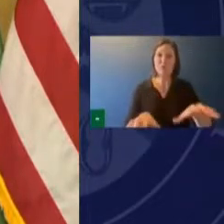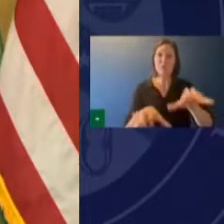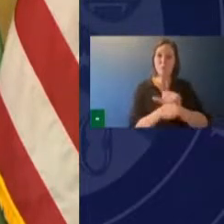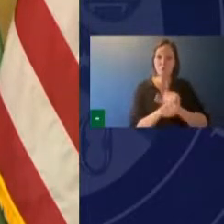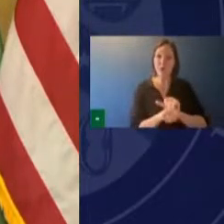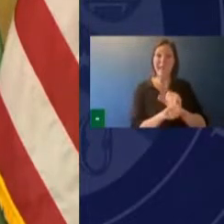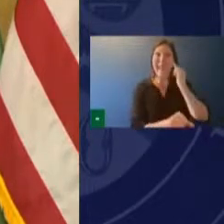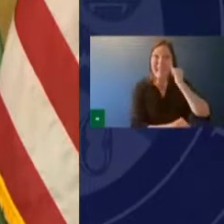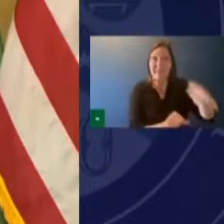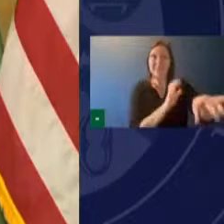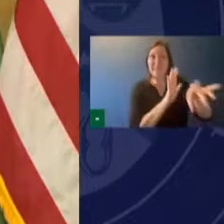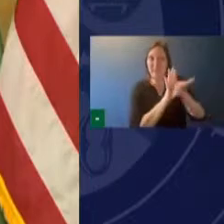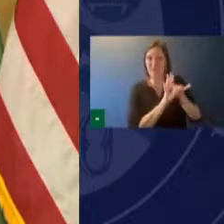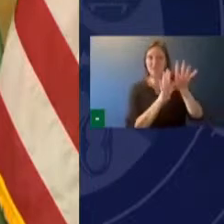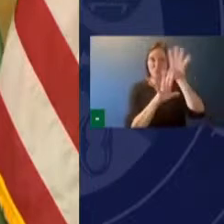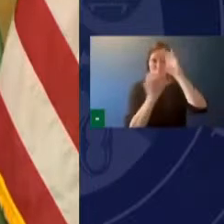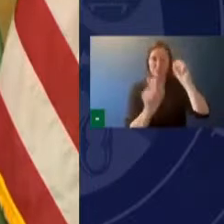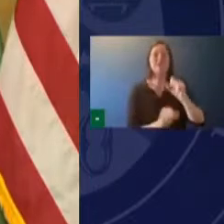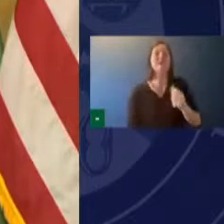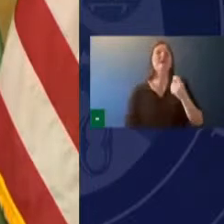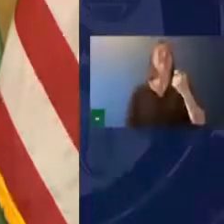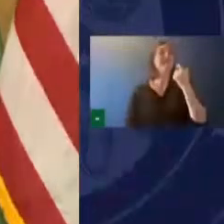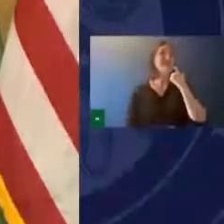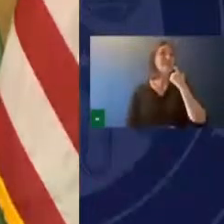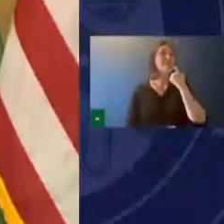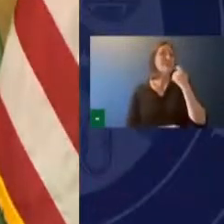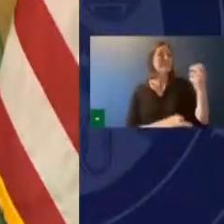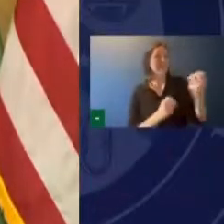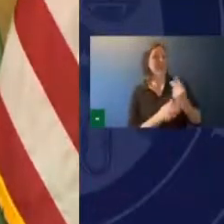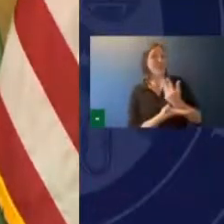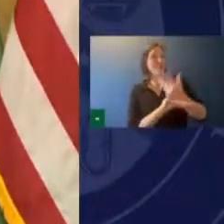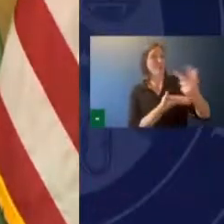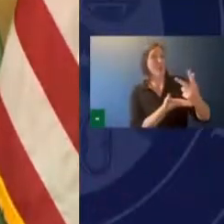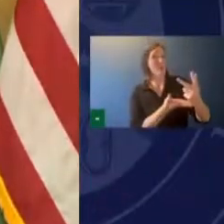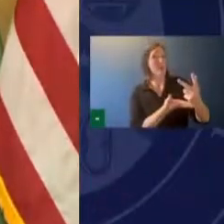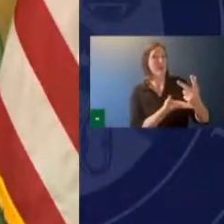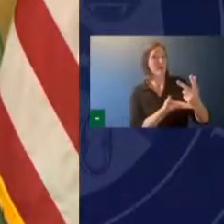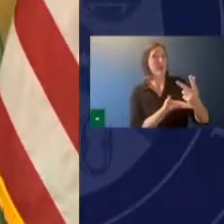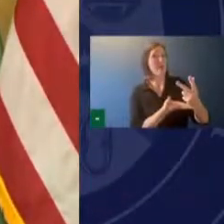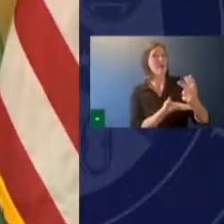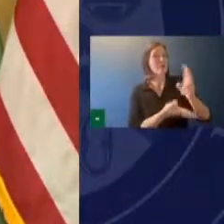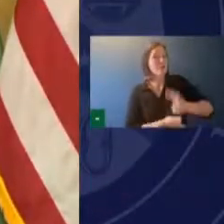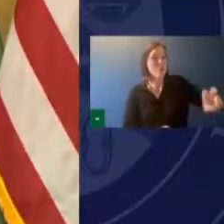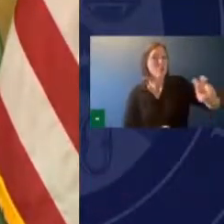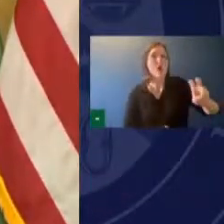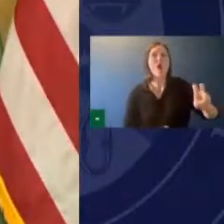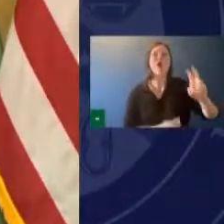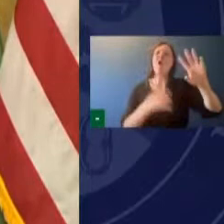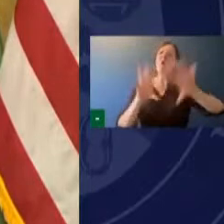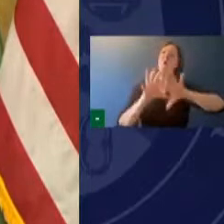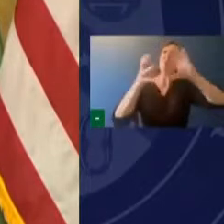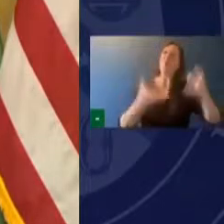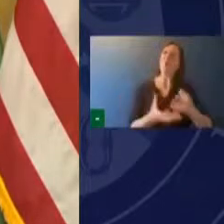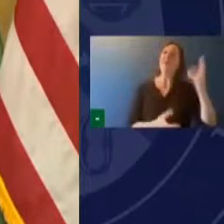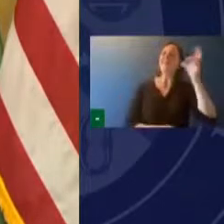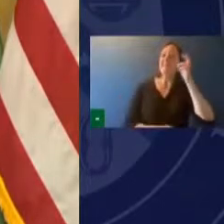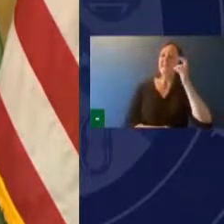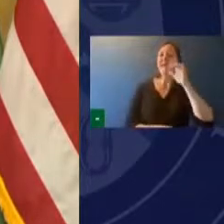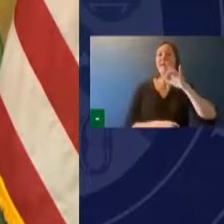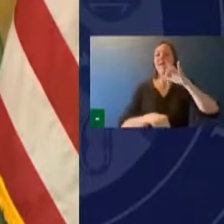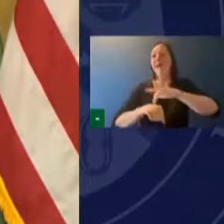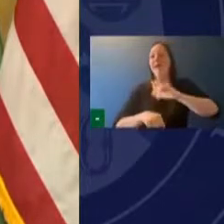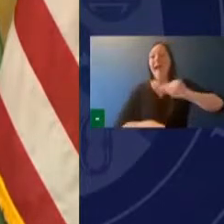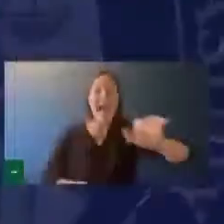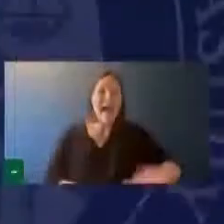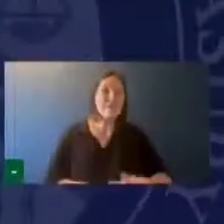que quiere poner sobre la mesa, esas ayudas que ha dicho que informará esta semana también como planes para el futuro. Vamos a seguir